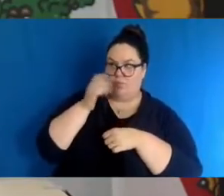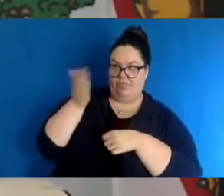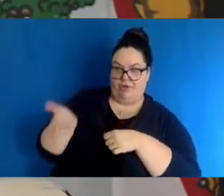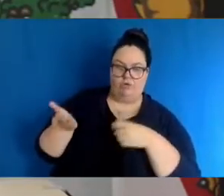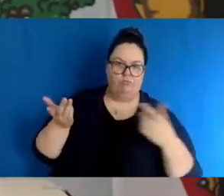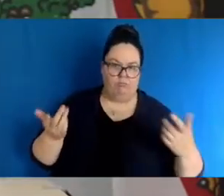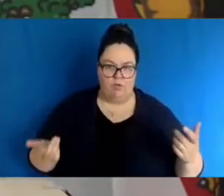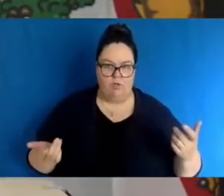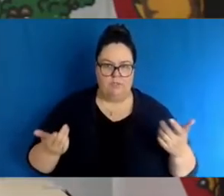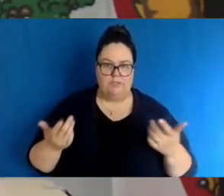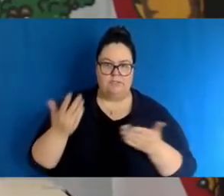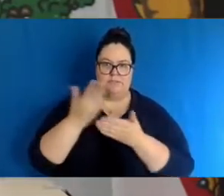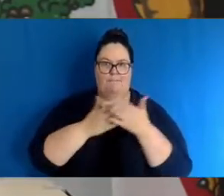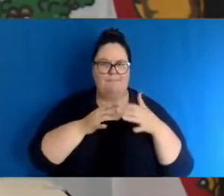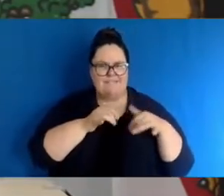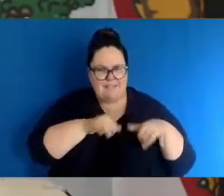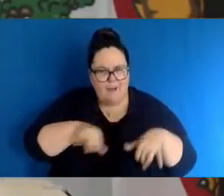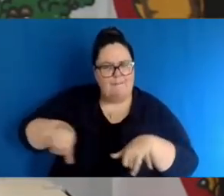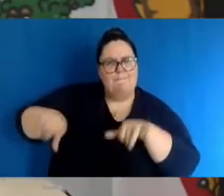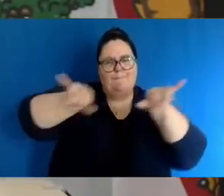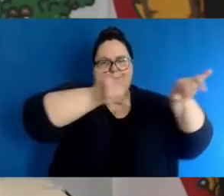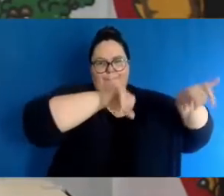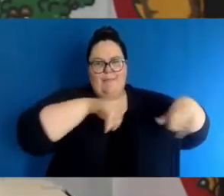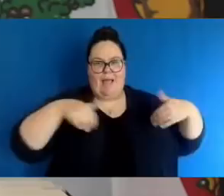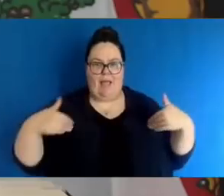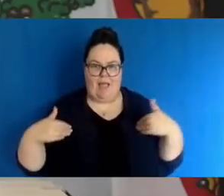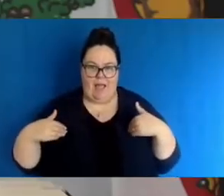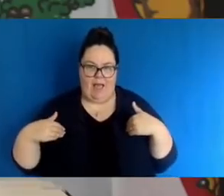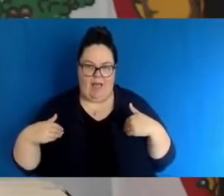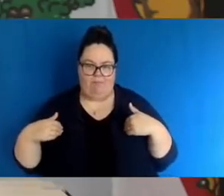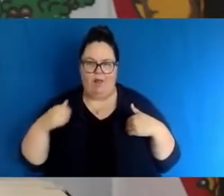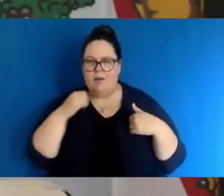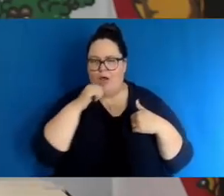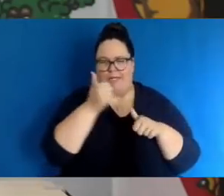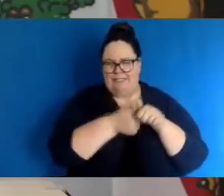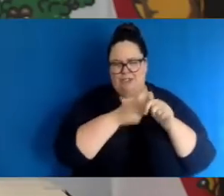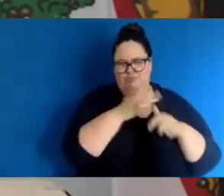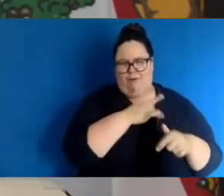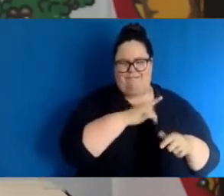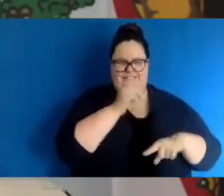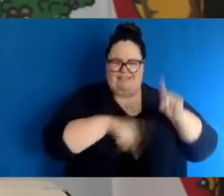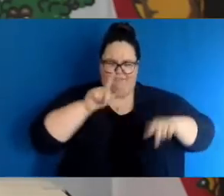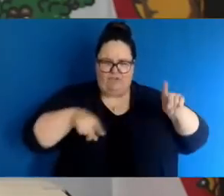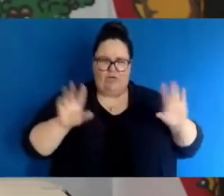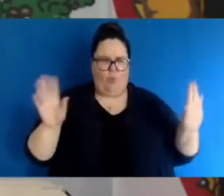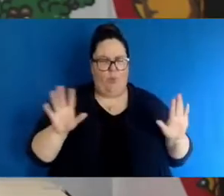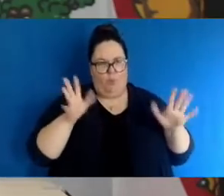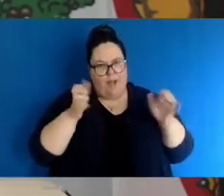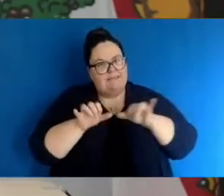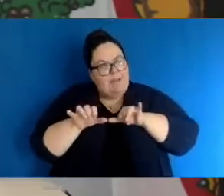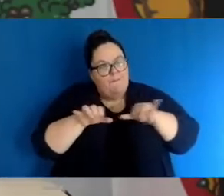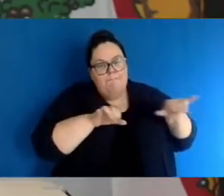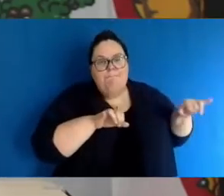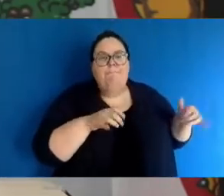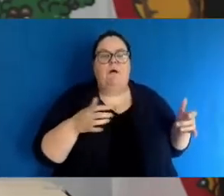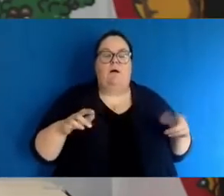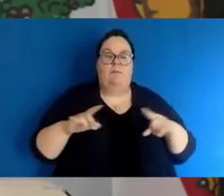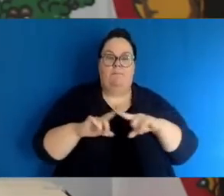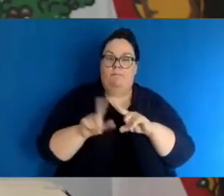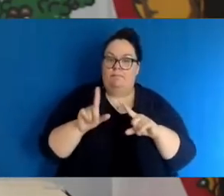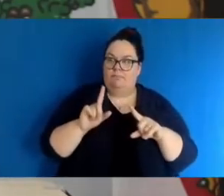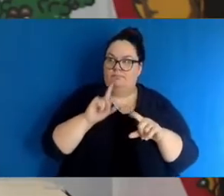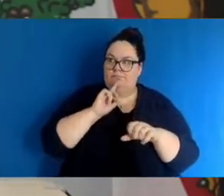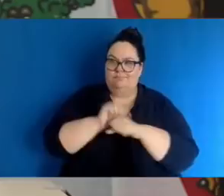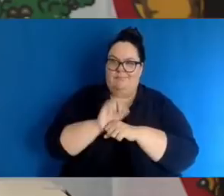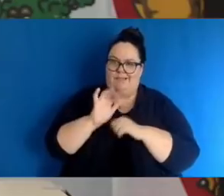we can have some consistency around that province to province. But I think the reality is that this is where the world